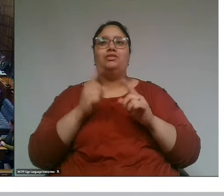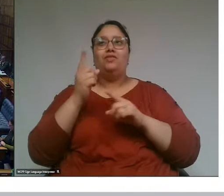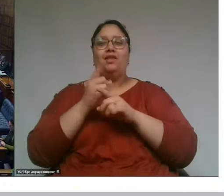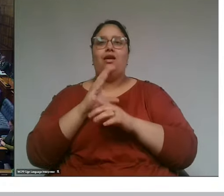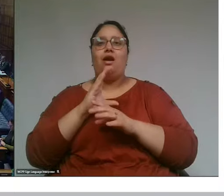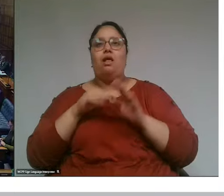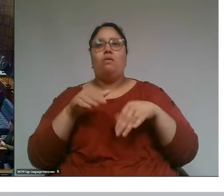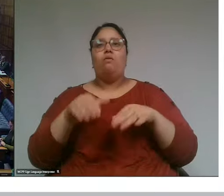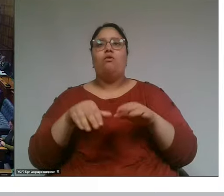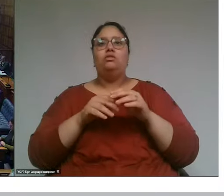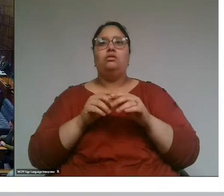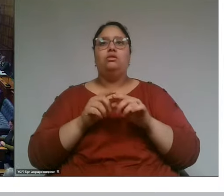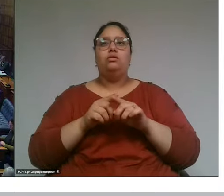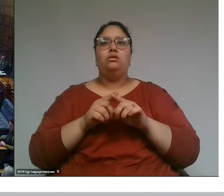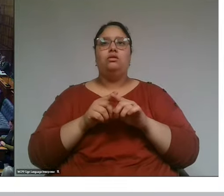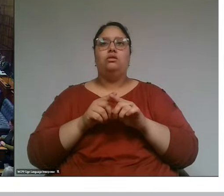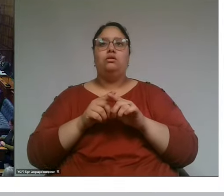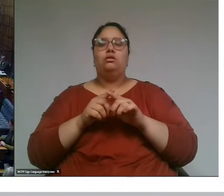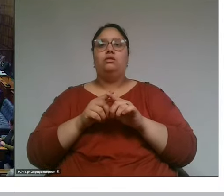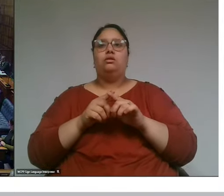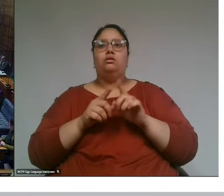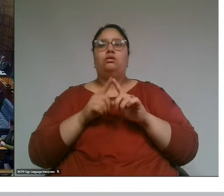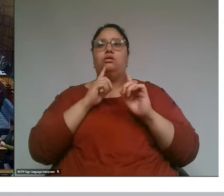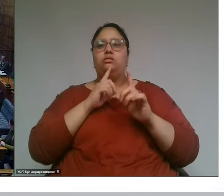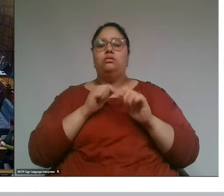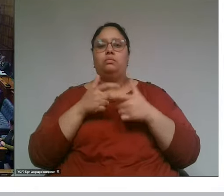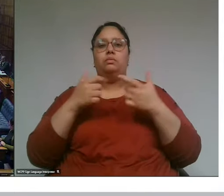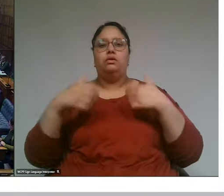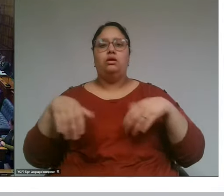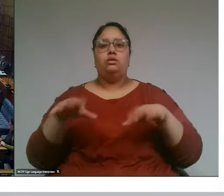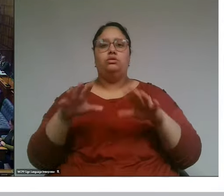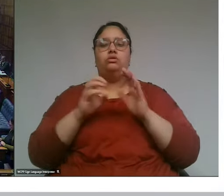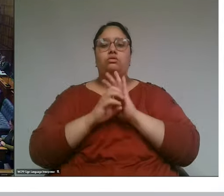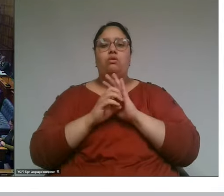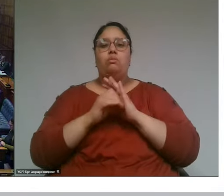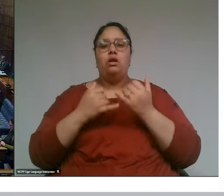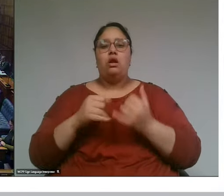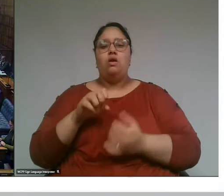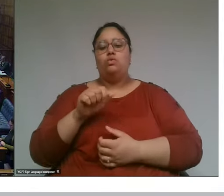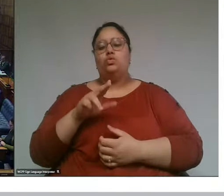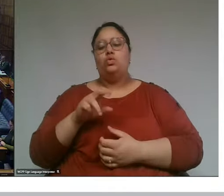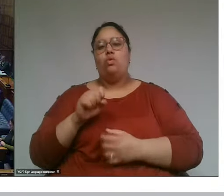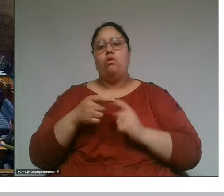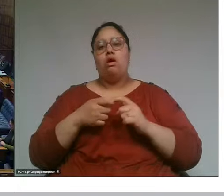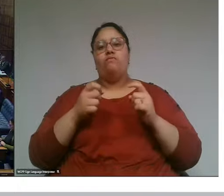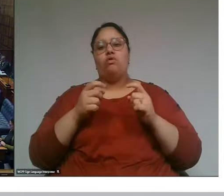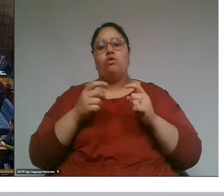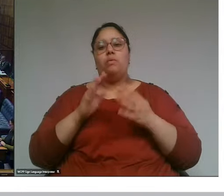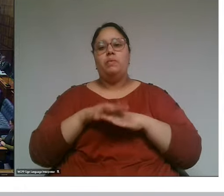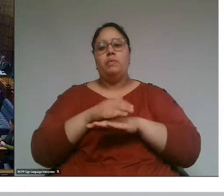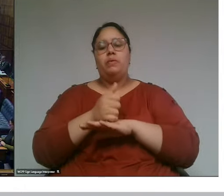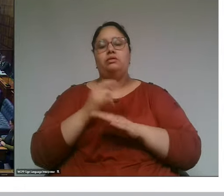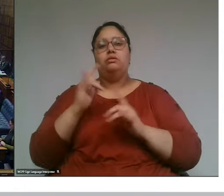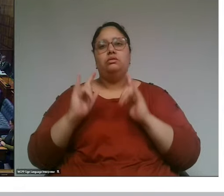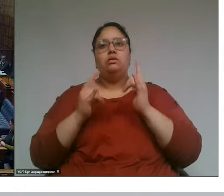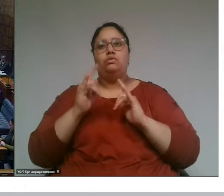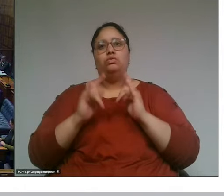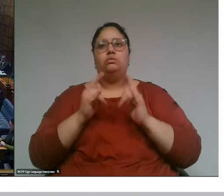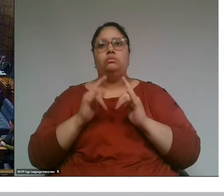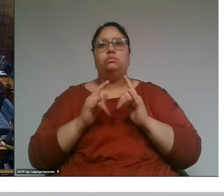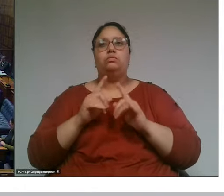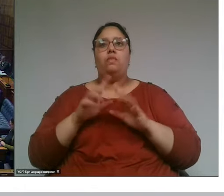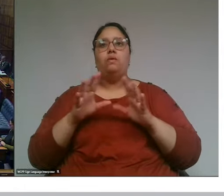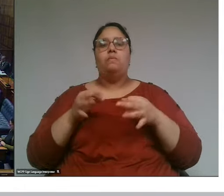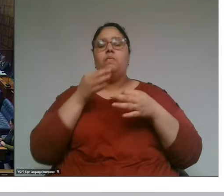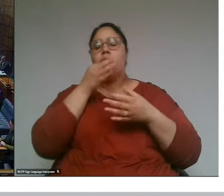them so say for example I'll give you an actual example now culu that comes from the that's by very much based in the township they'll give us a proposal